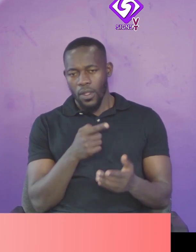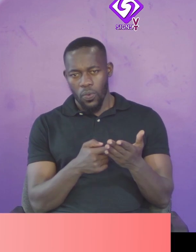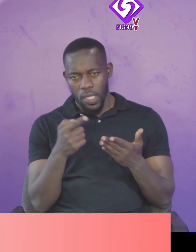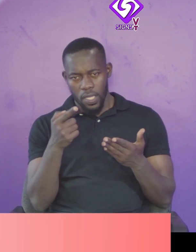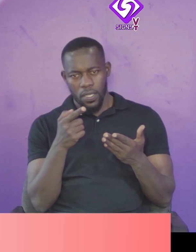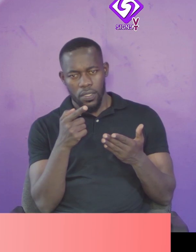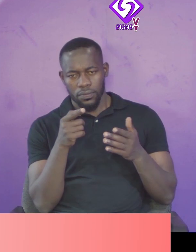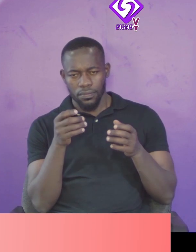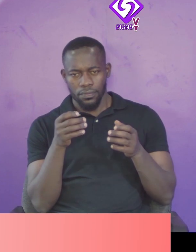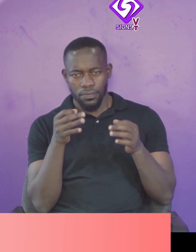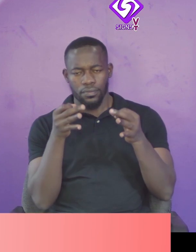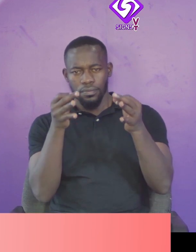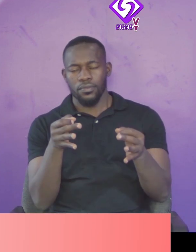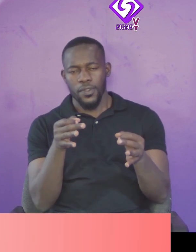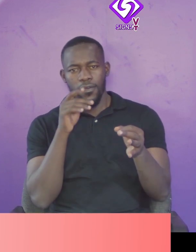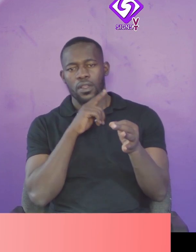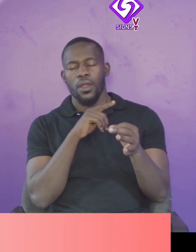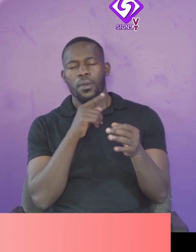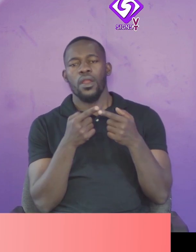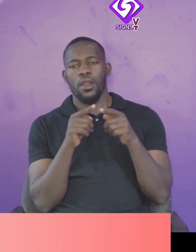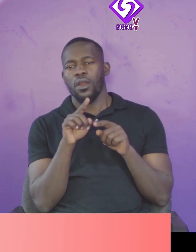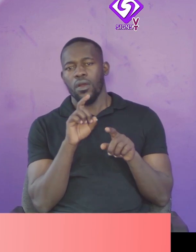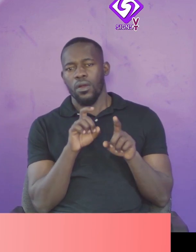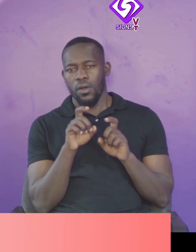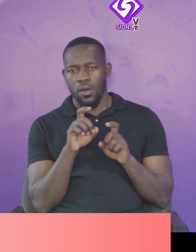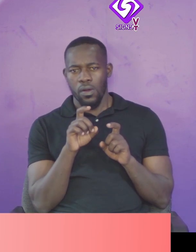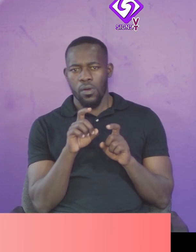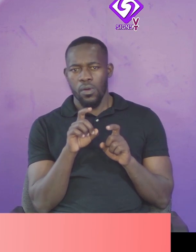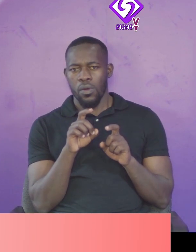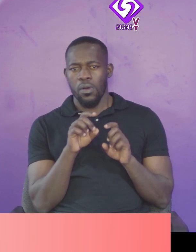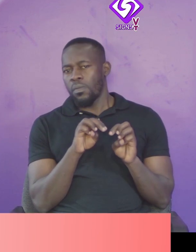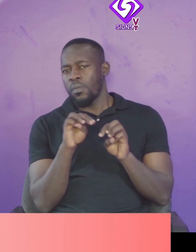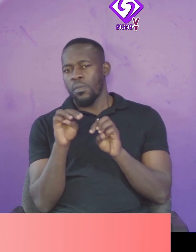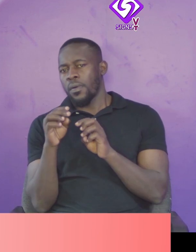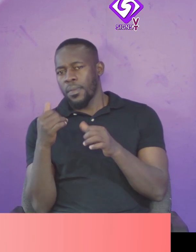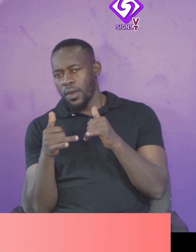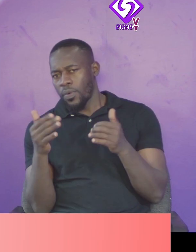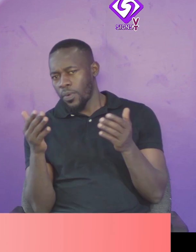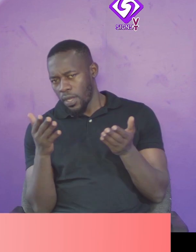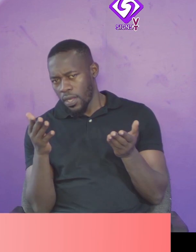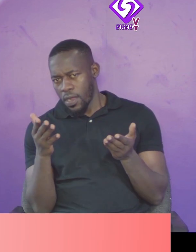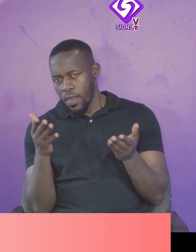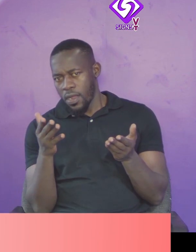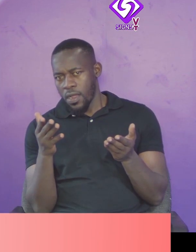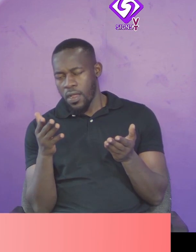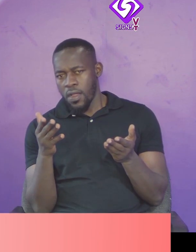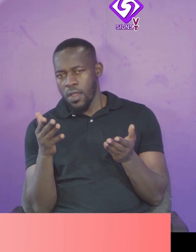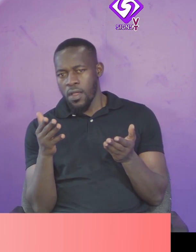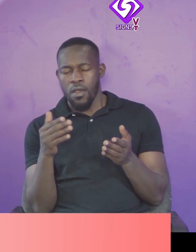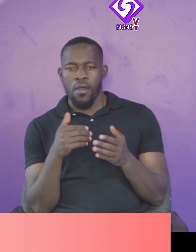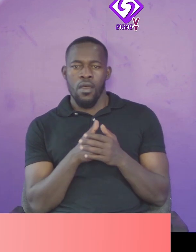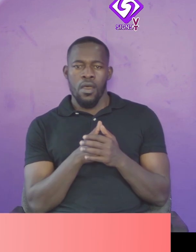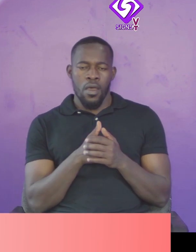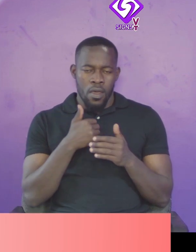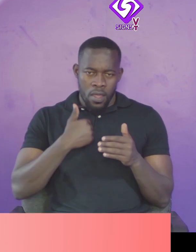postponed, and I remember we were asking which venue that can fit this match. And I